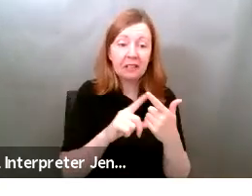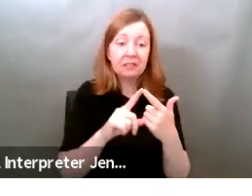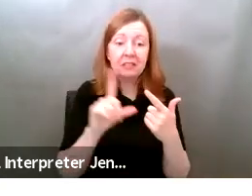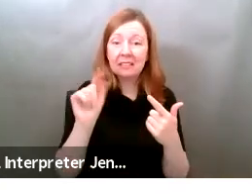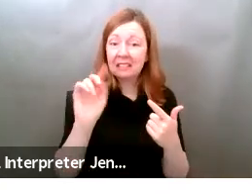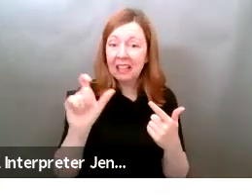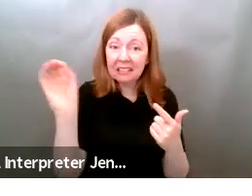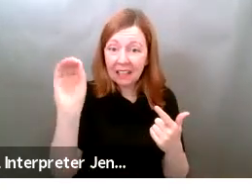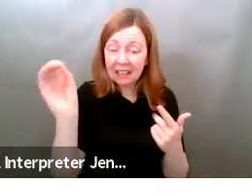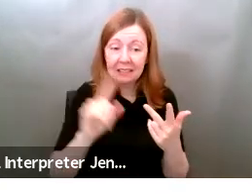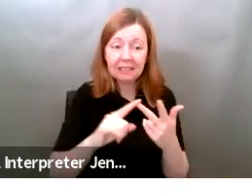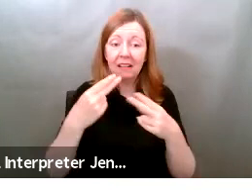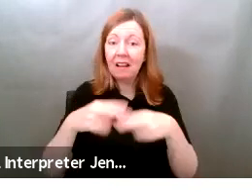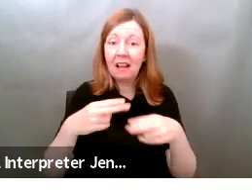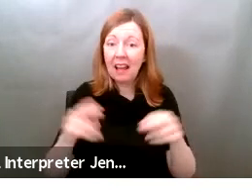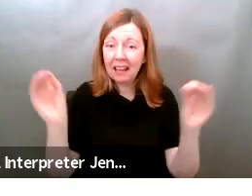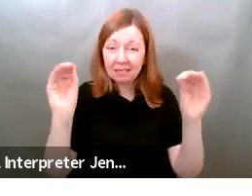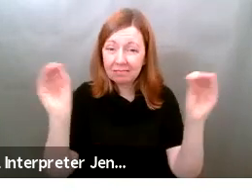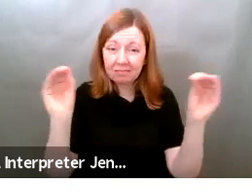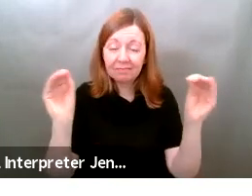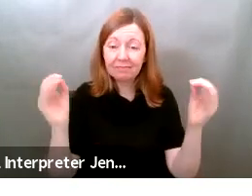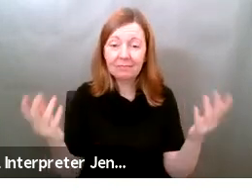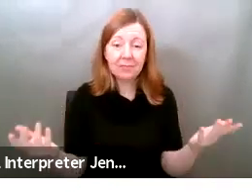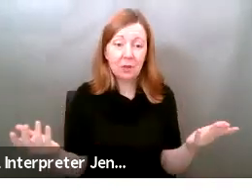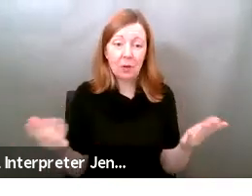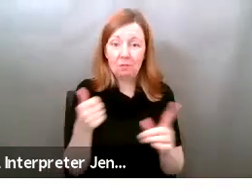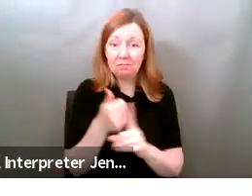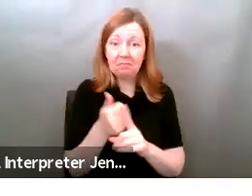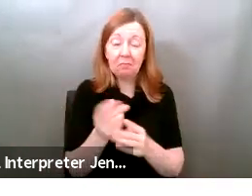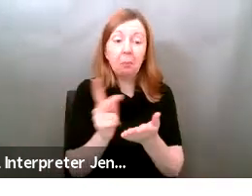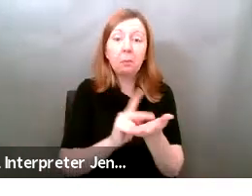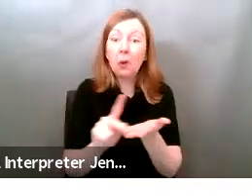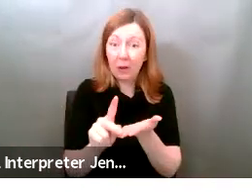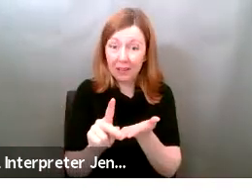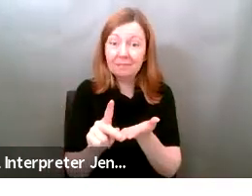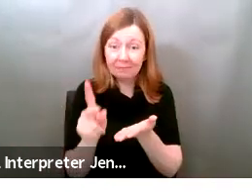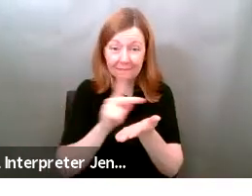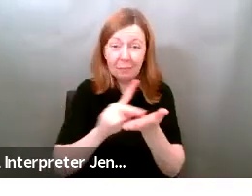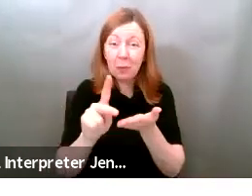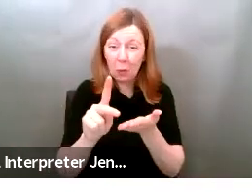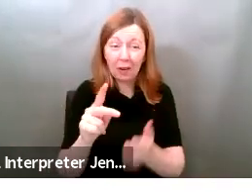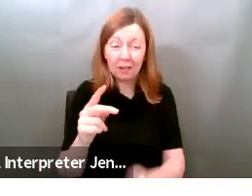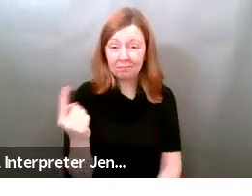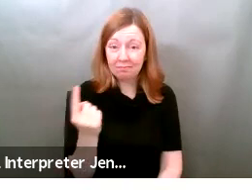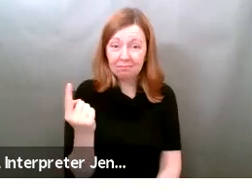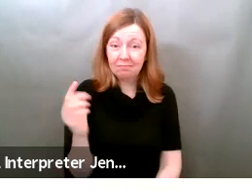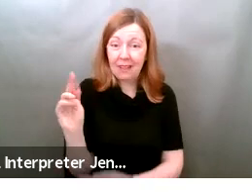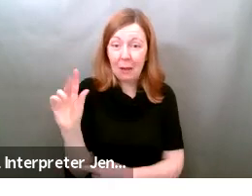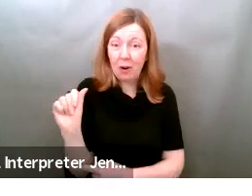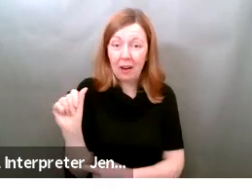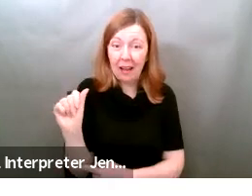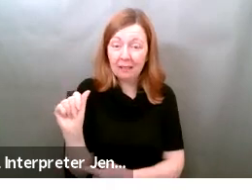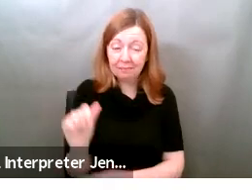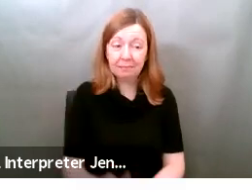latex, there's no egg products. So it's a quite pure substance that is in this